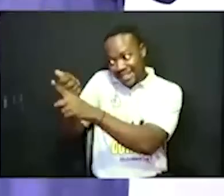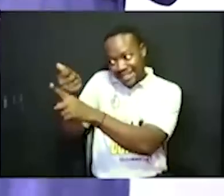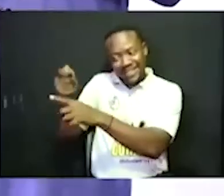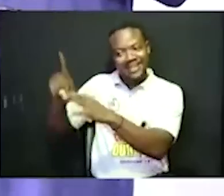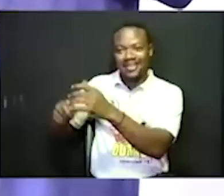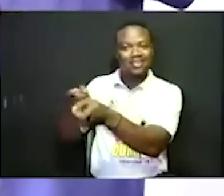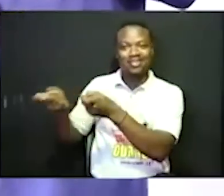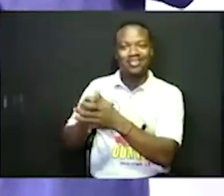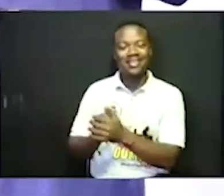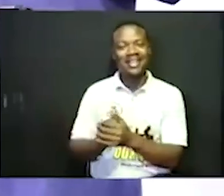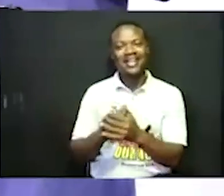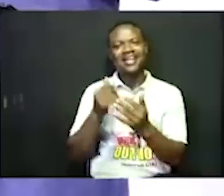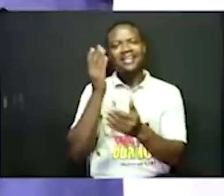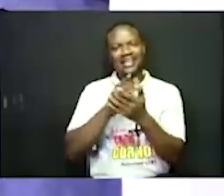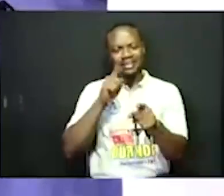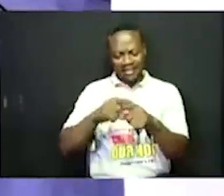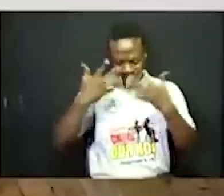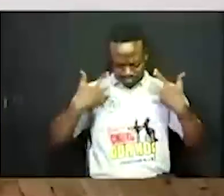Be attractive and